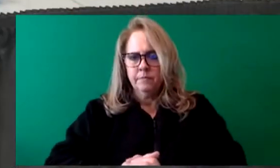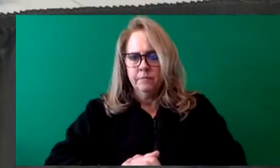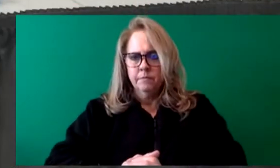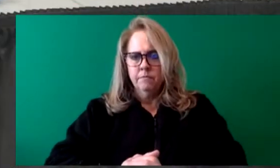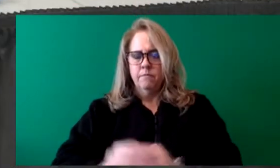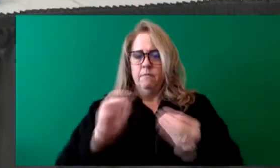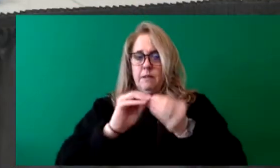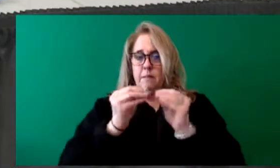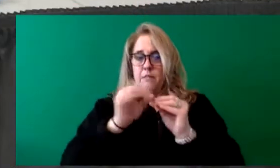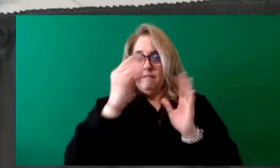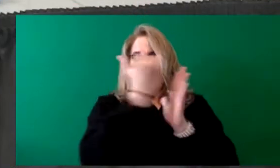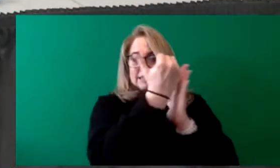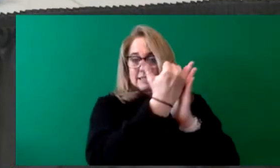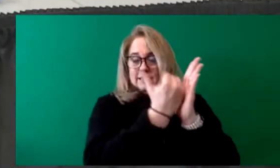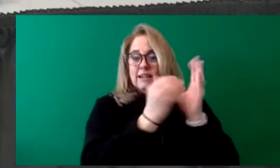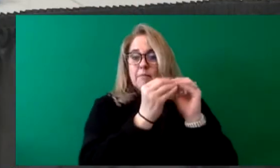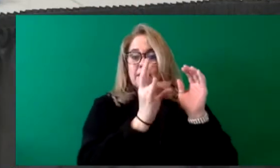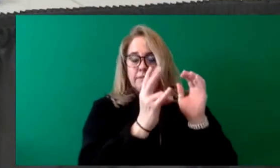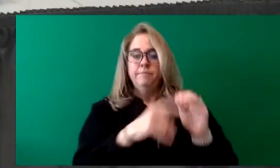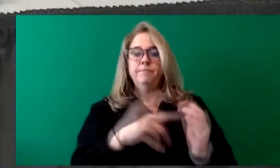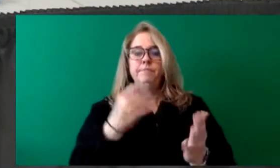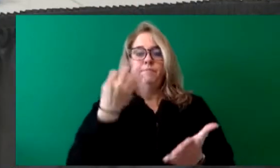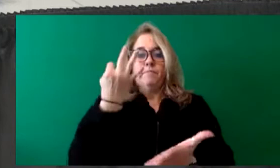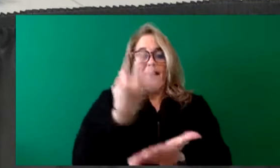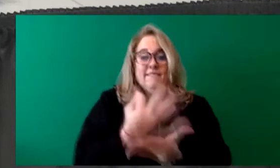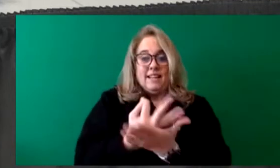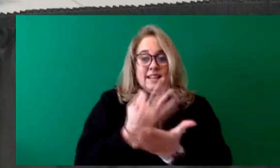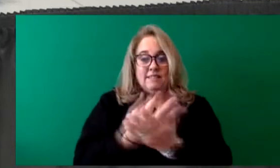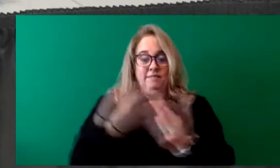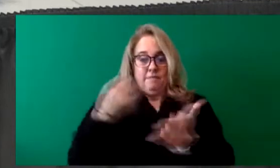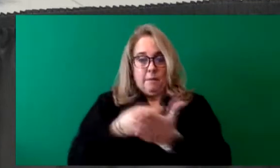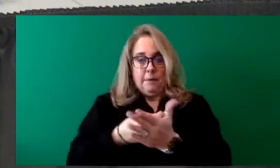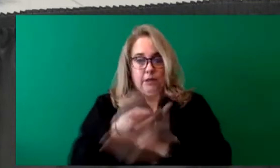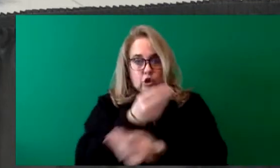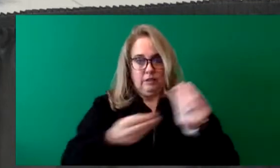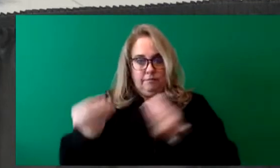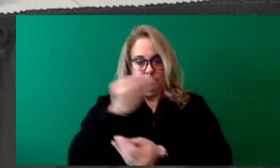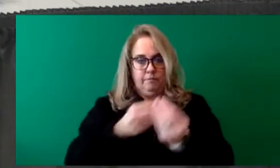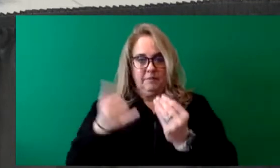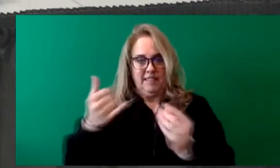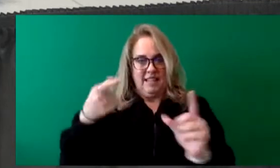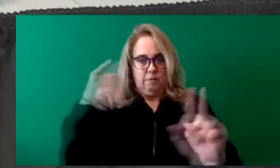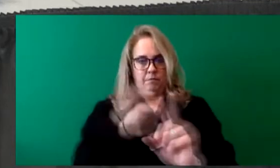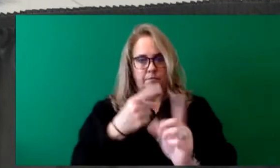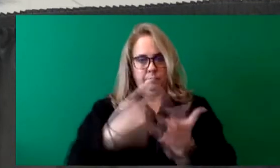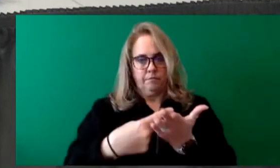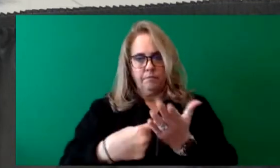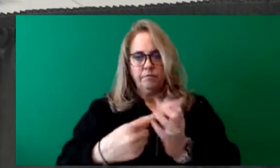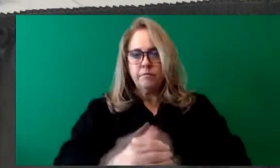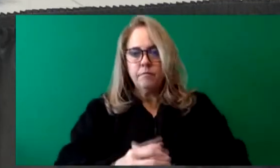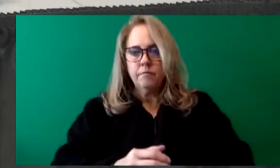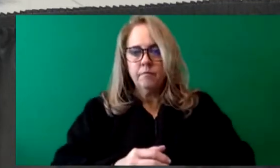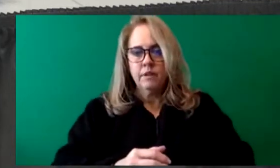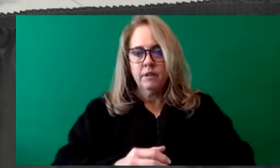Number 7 is finance and budget, and we have Samantha